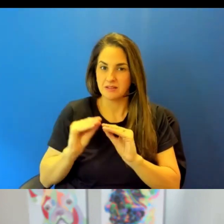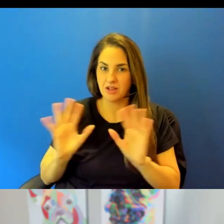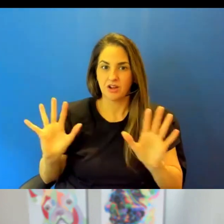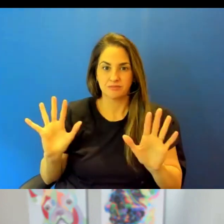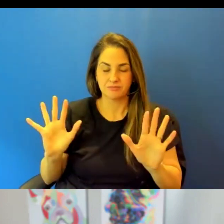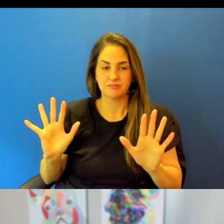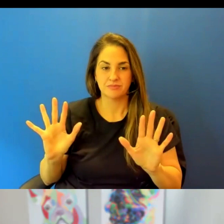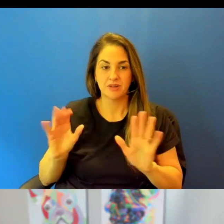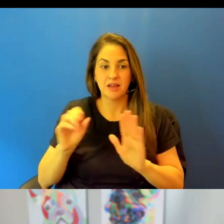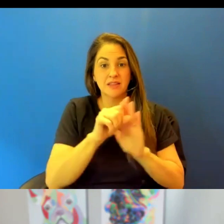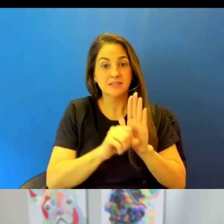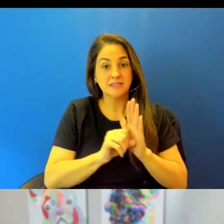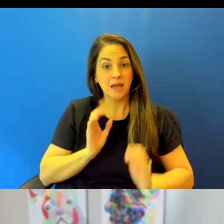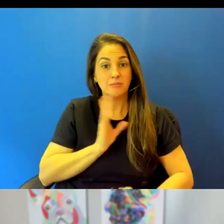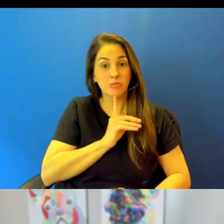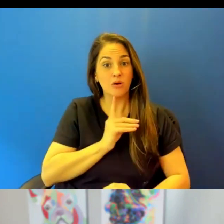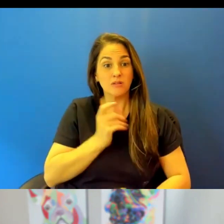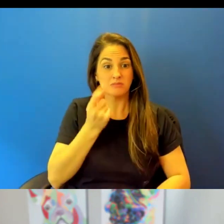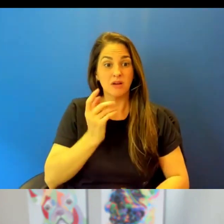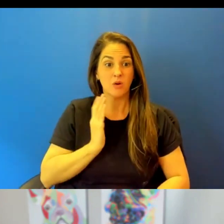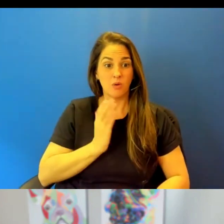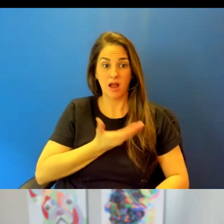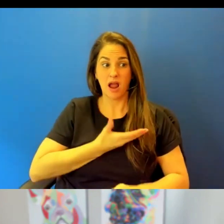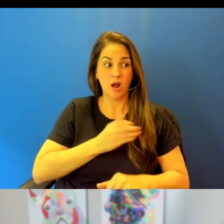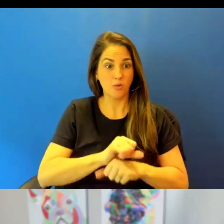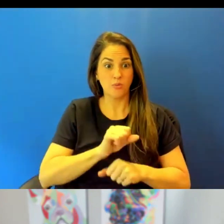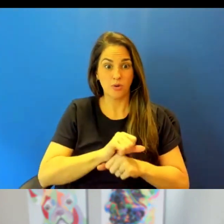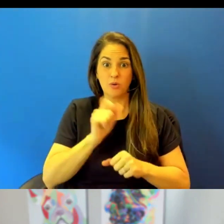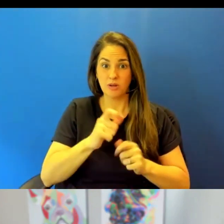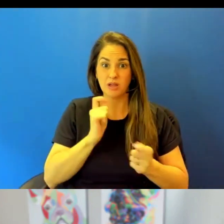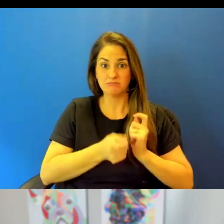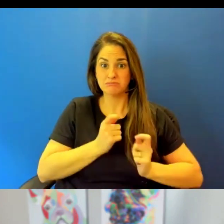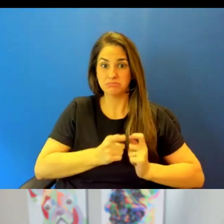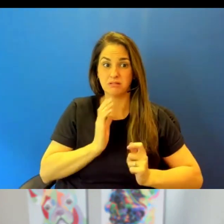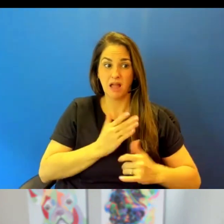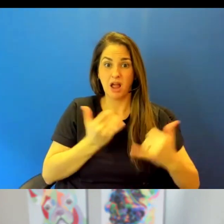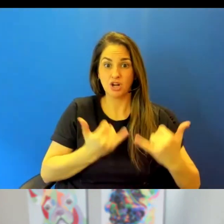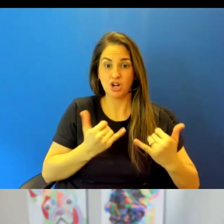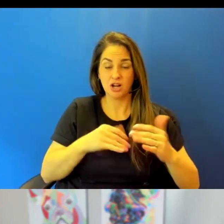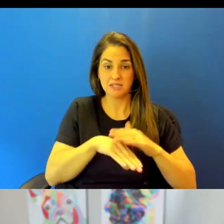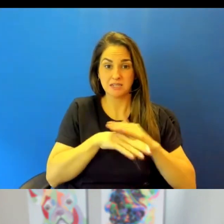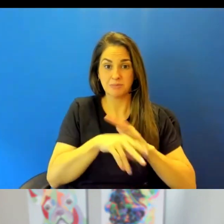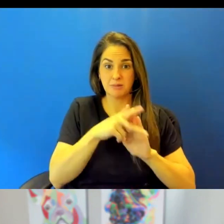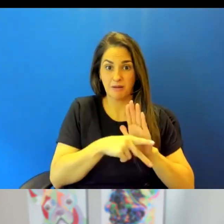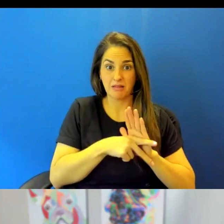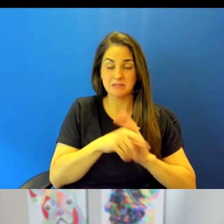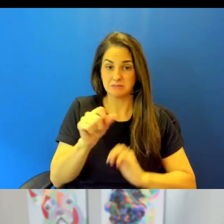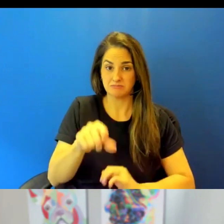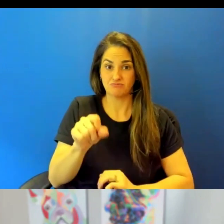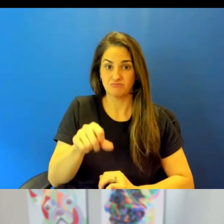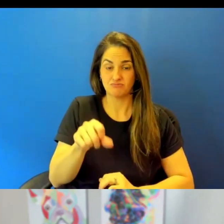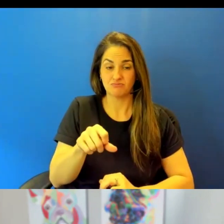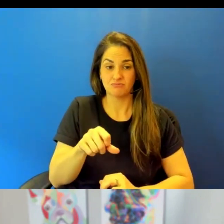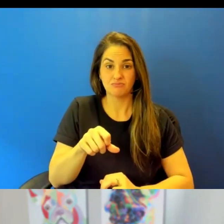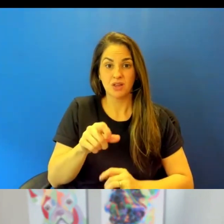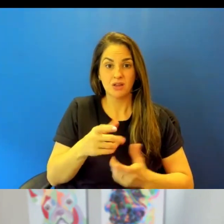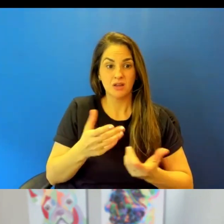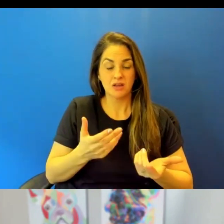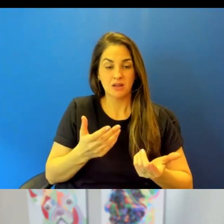board internally, we have our own work to do to update some of our existing accessibility policies to